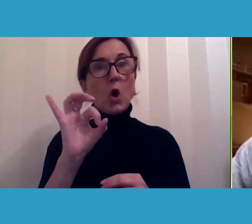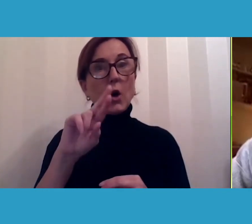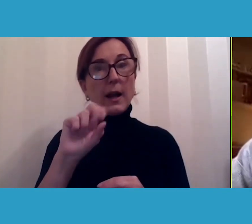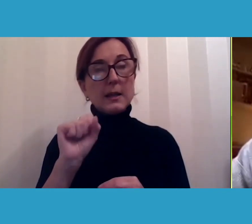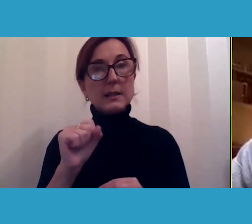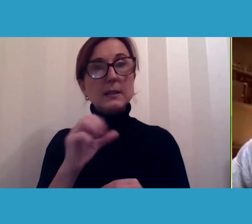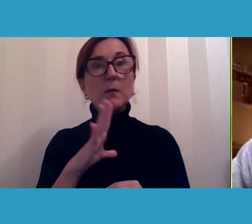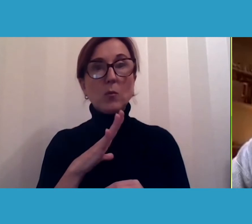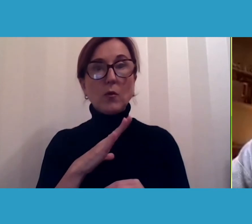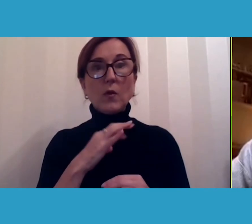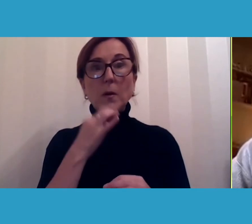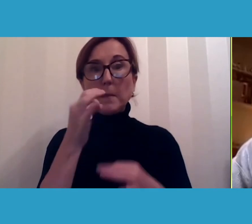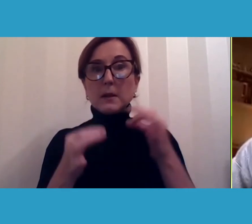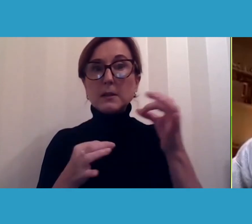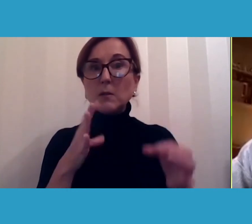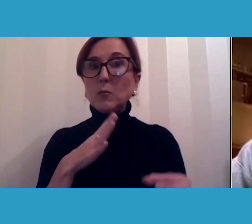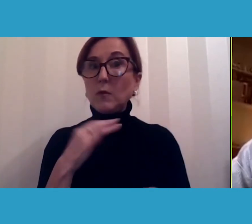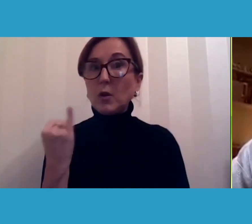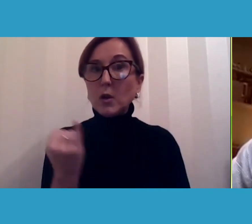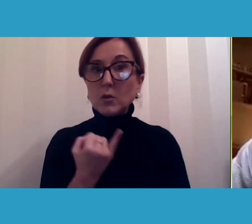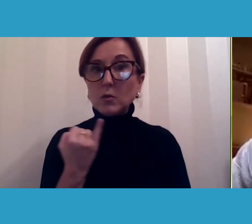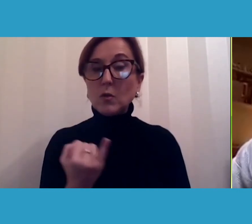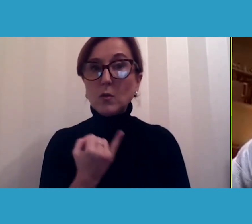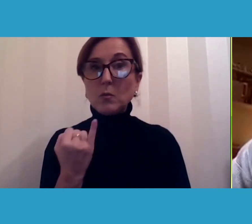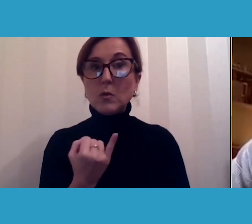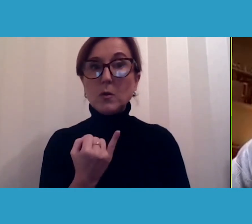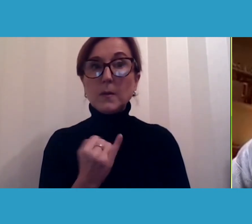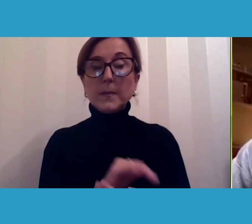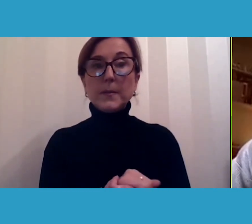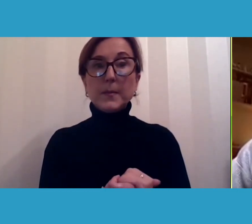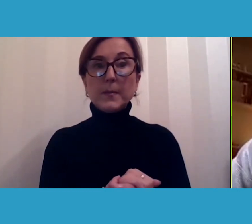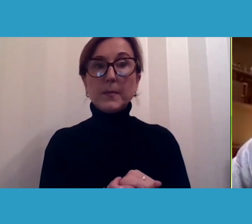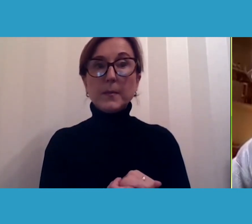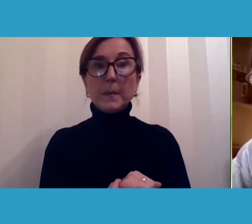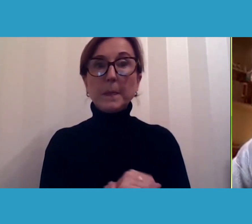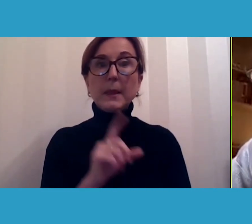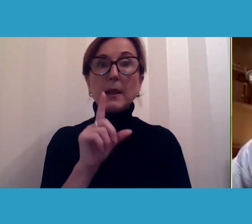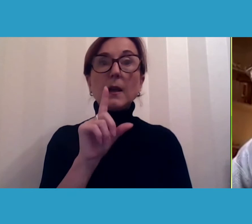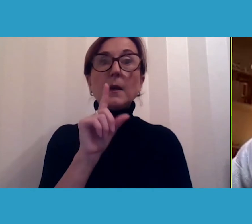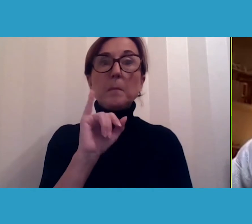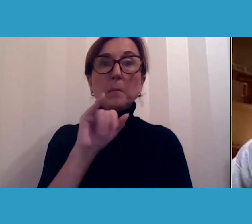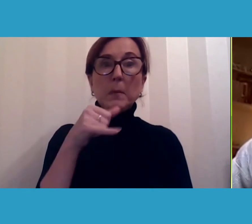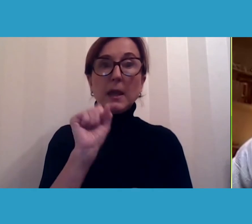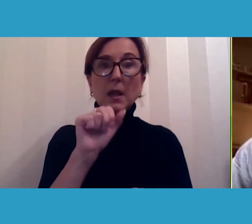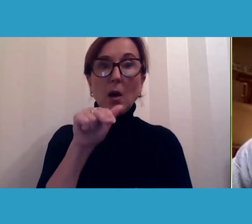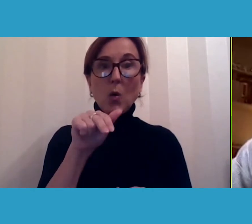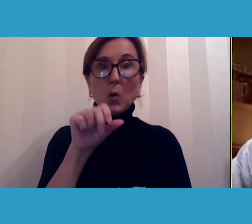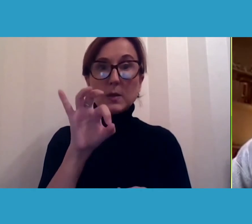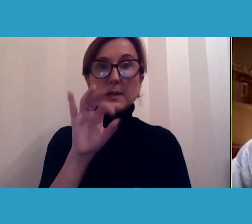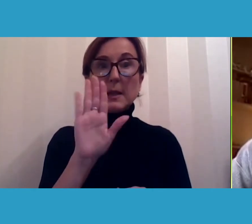was very grateful to hear the opinion of Viktor Kundrak from the OSCE.